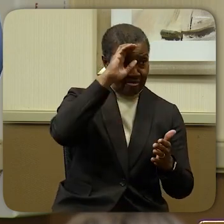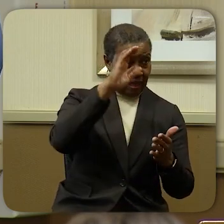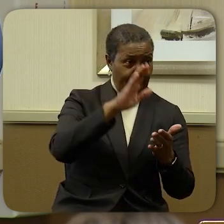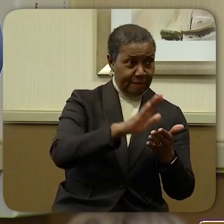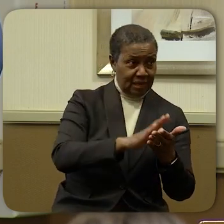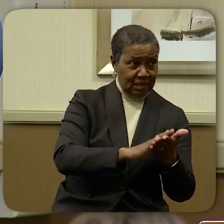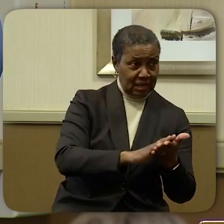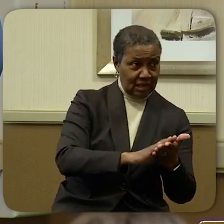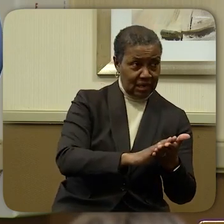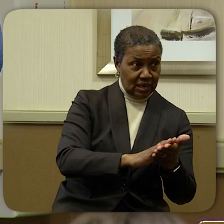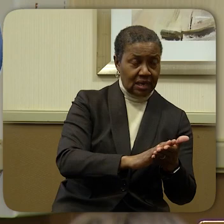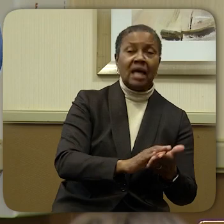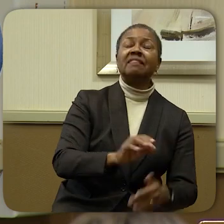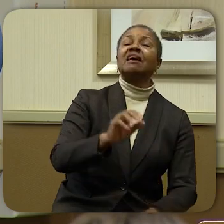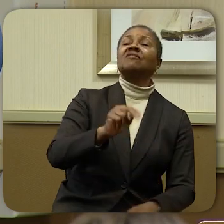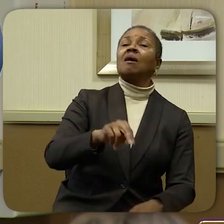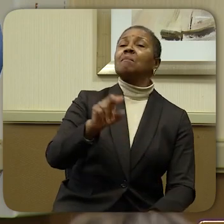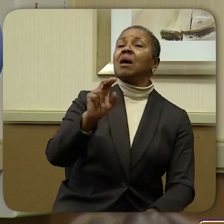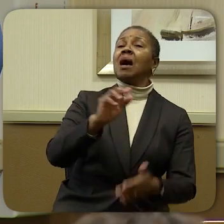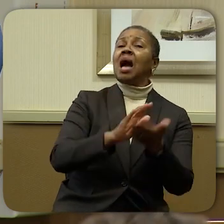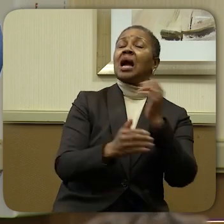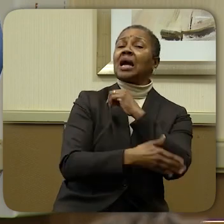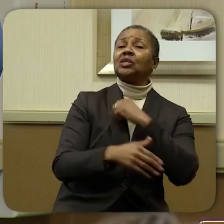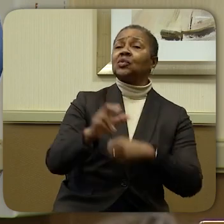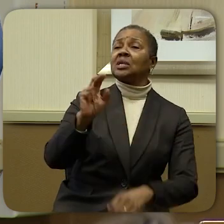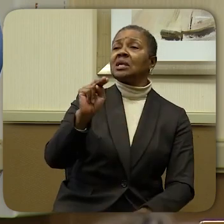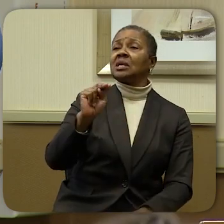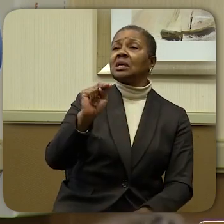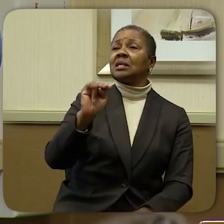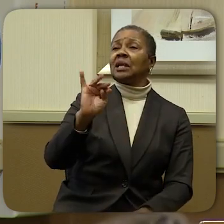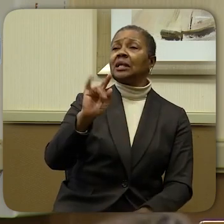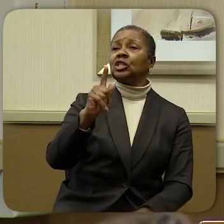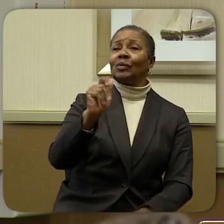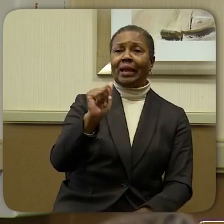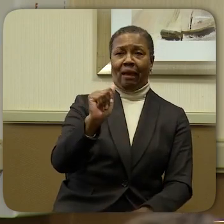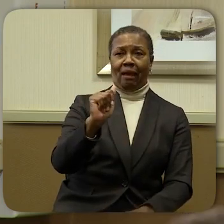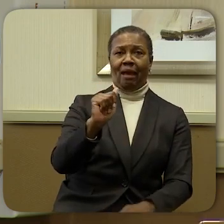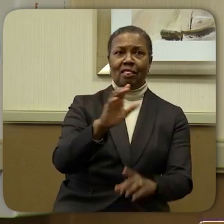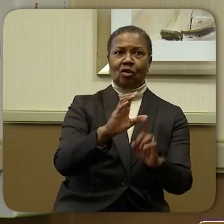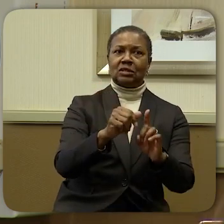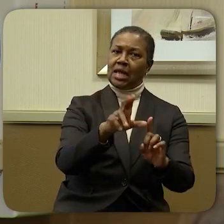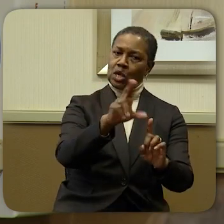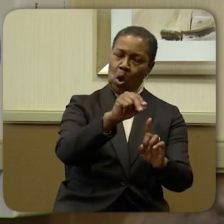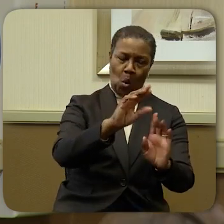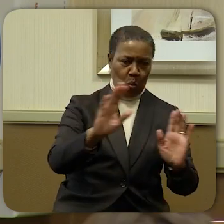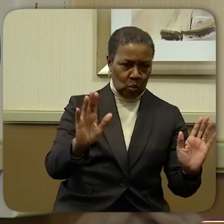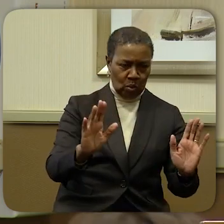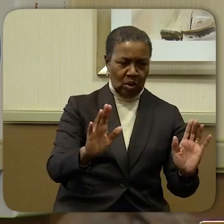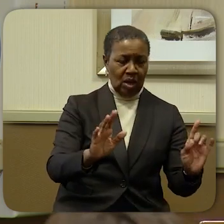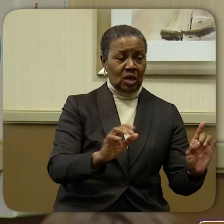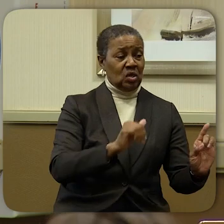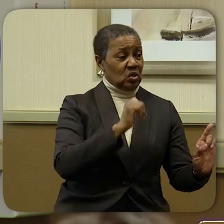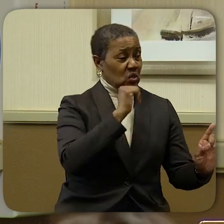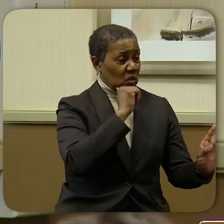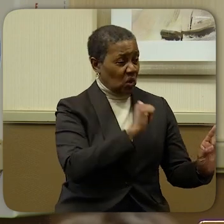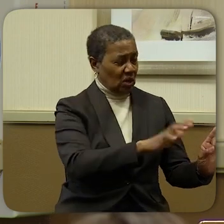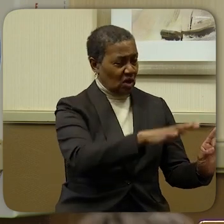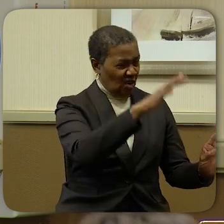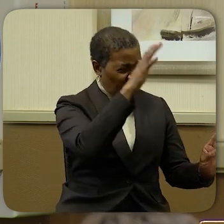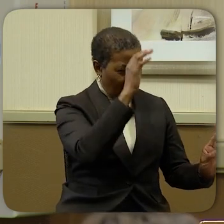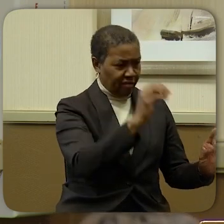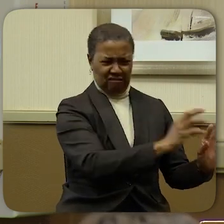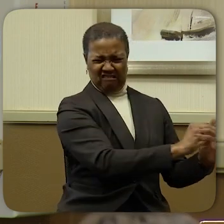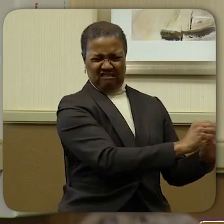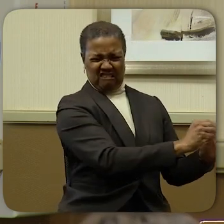know, that's a taboo in their family. And he had words with the father, and then I got pulled in the middle of it, and the